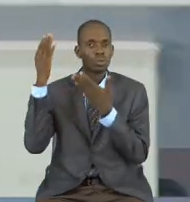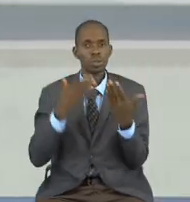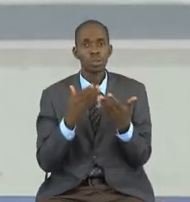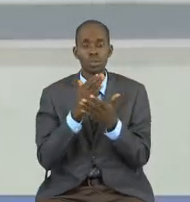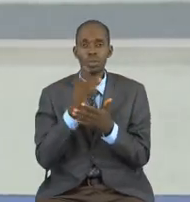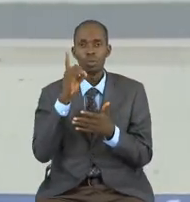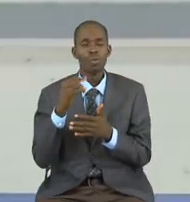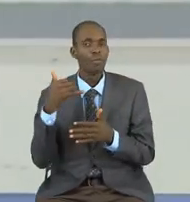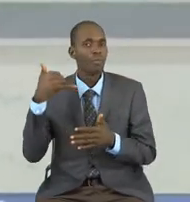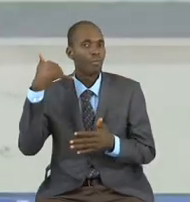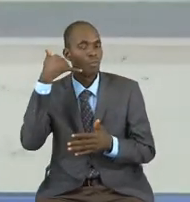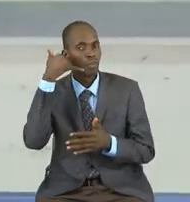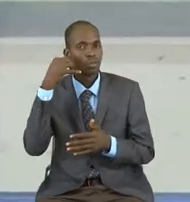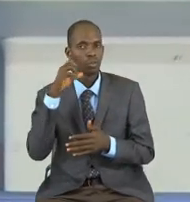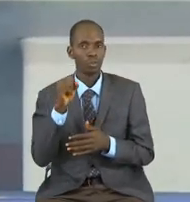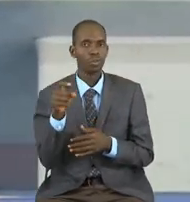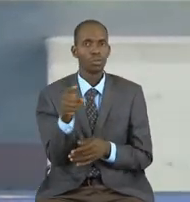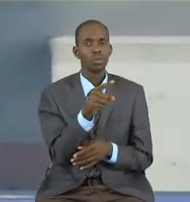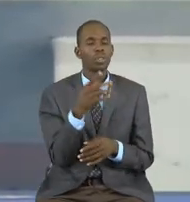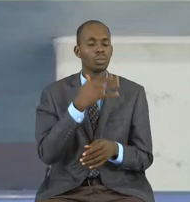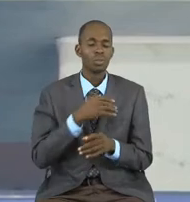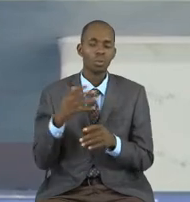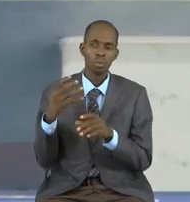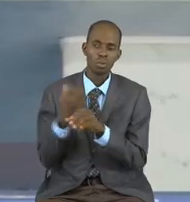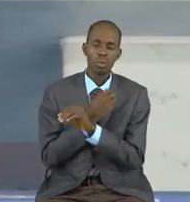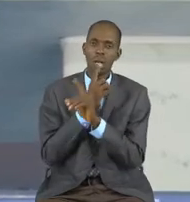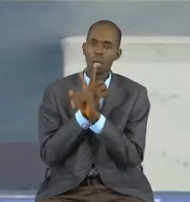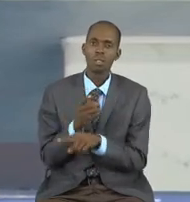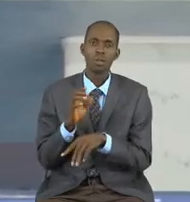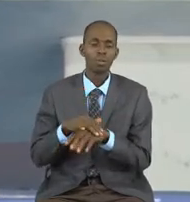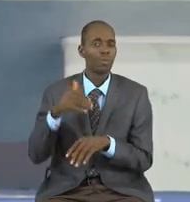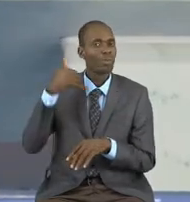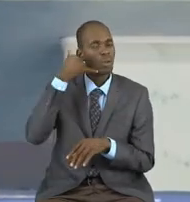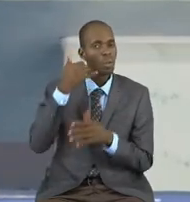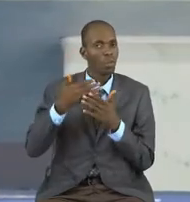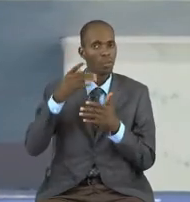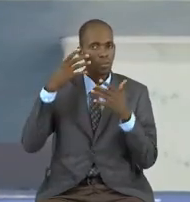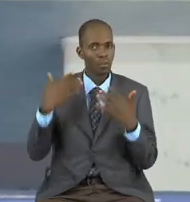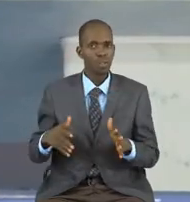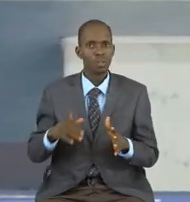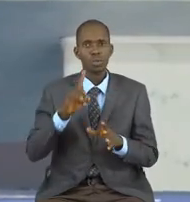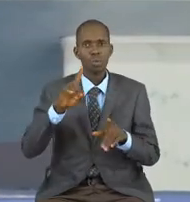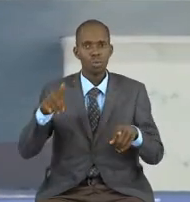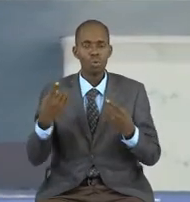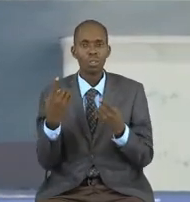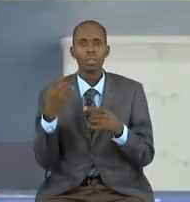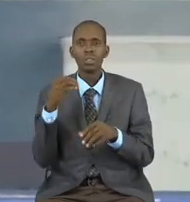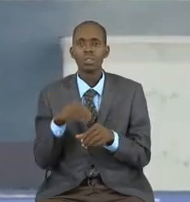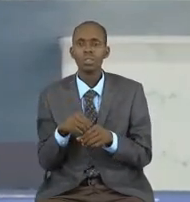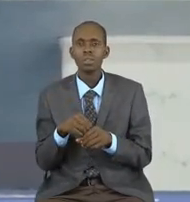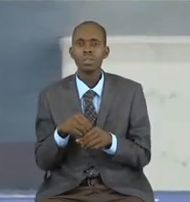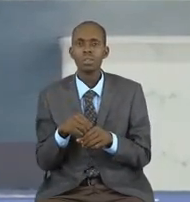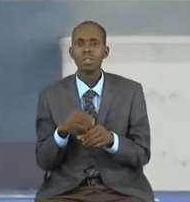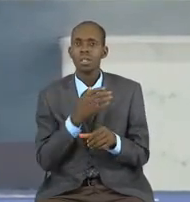the phone, and then you answer the phone, and before you finish, you went into preaching. And within a